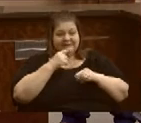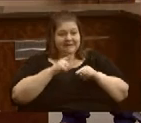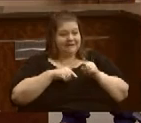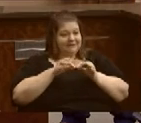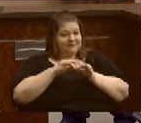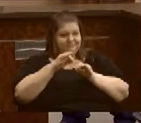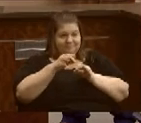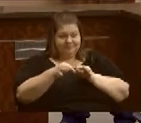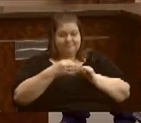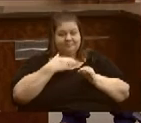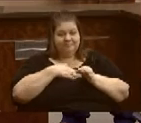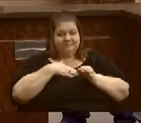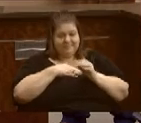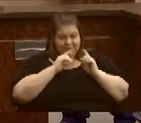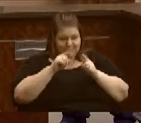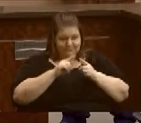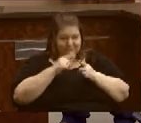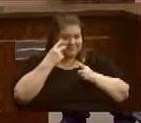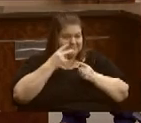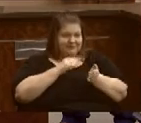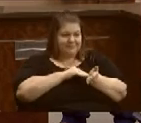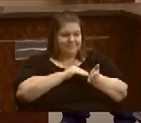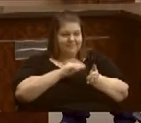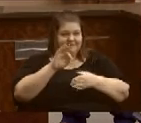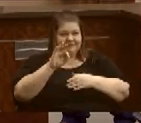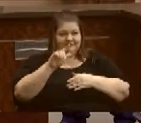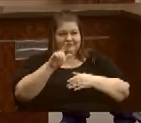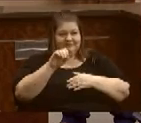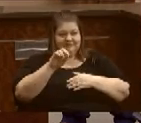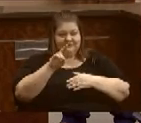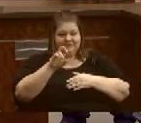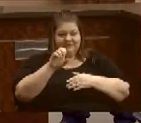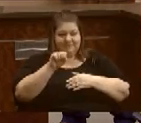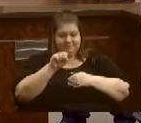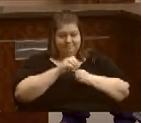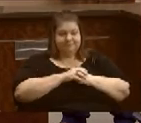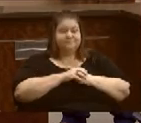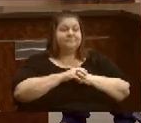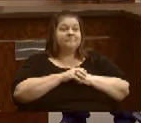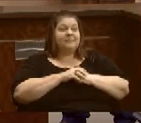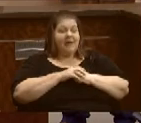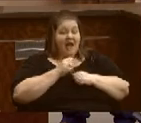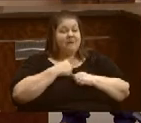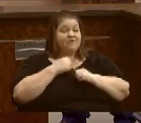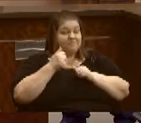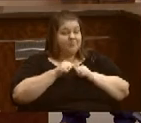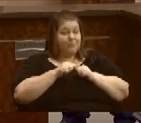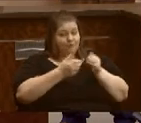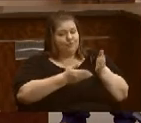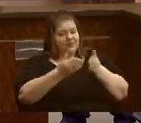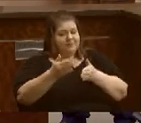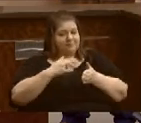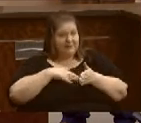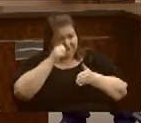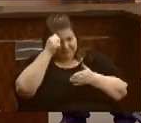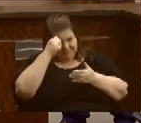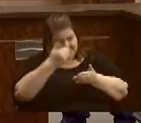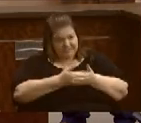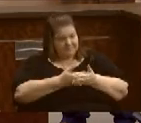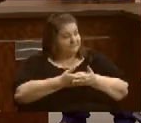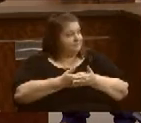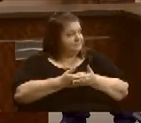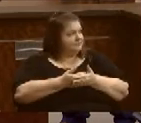Dr. Perez. And if you can recall, I don't think, maybe you can, but I remember taking my son up there for,